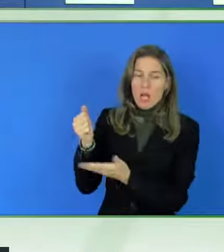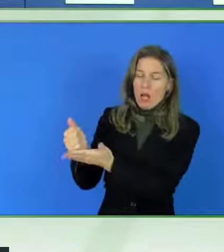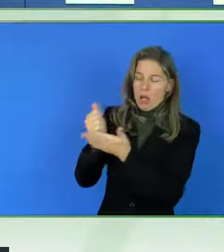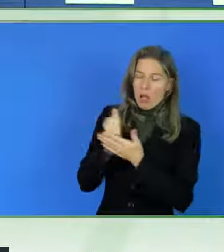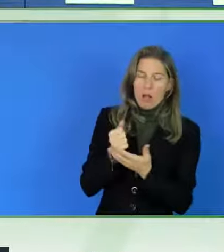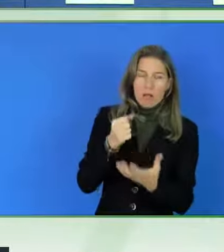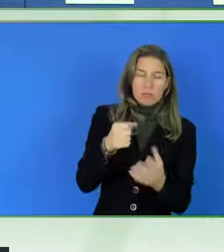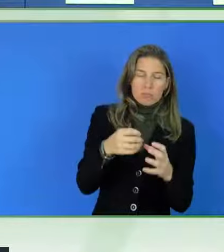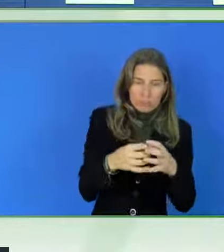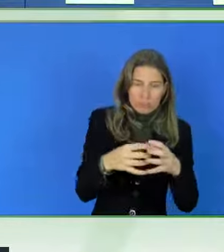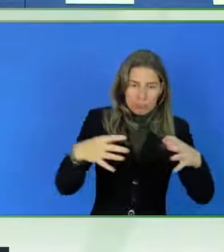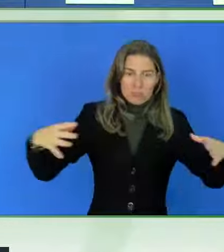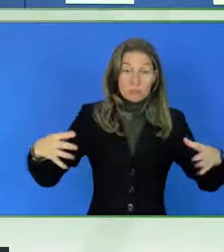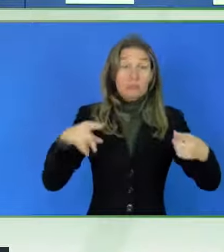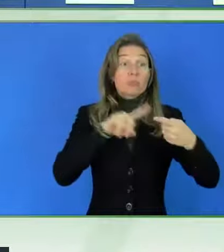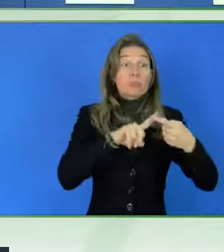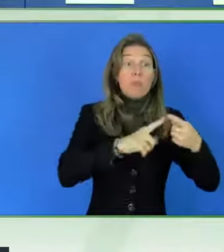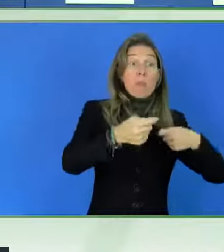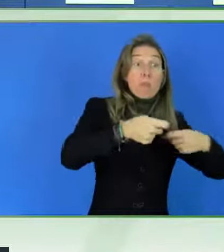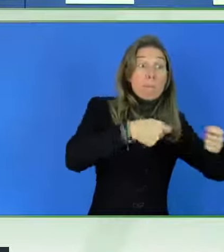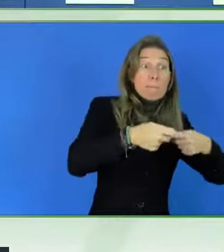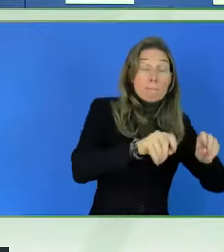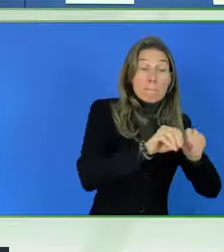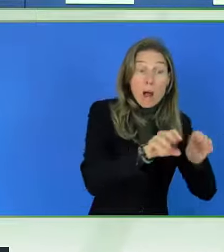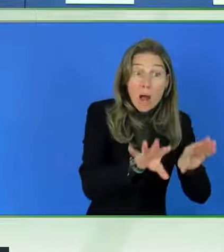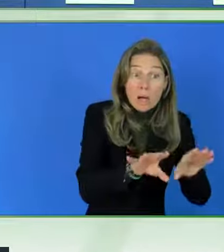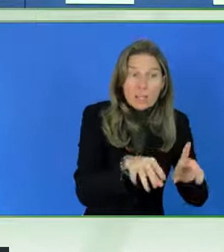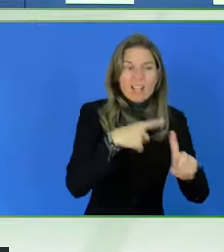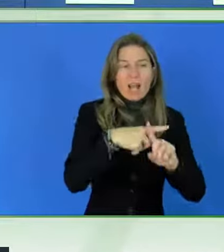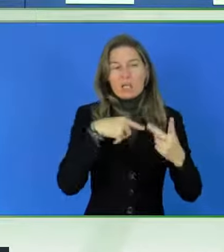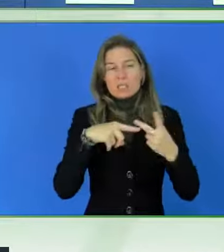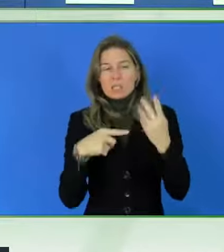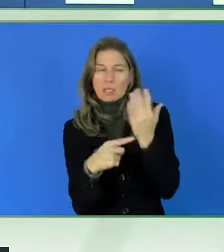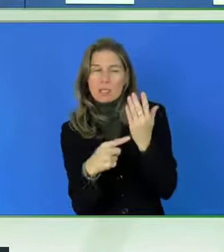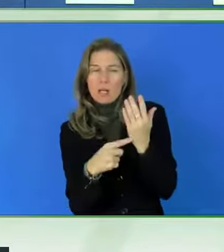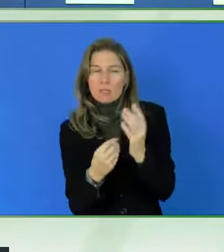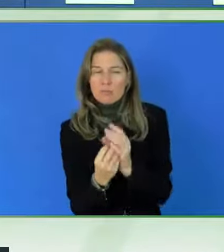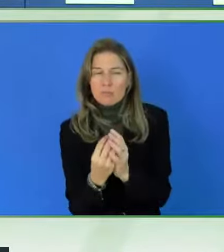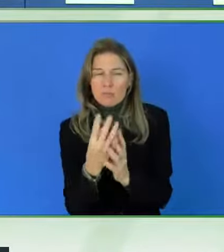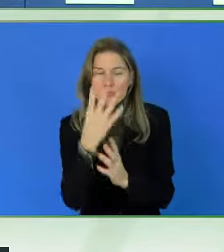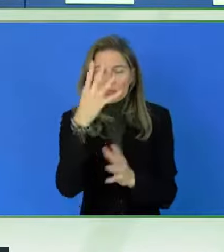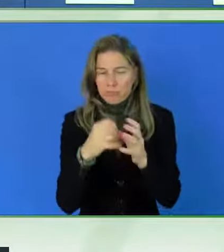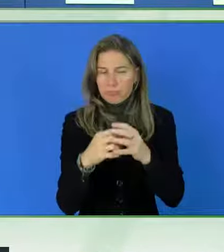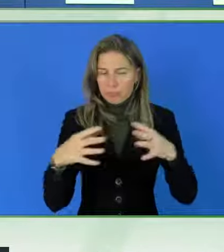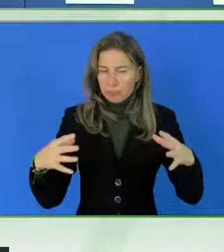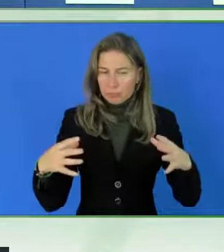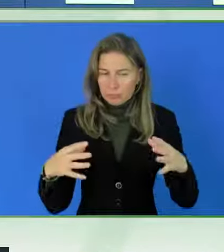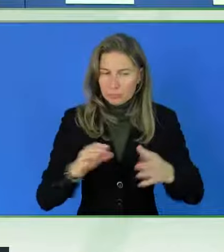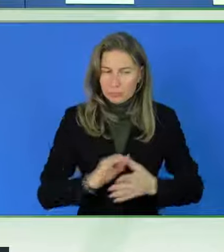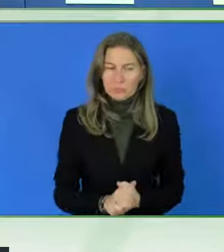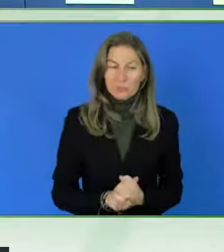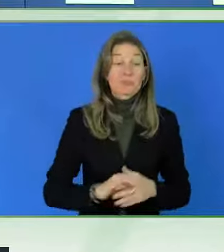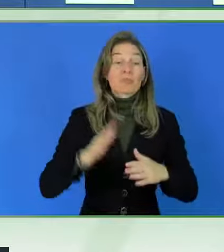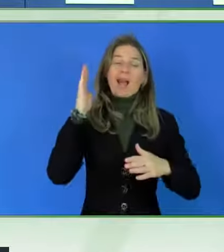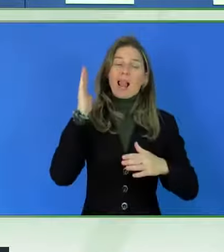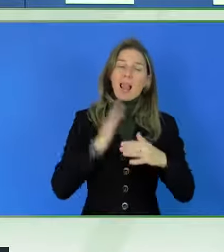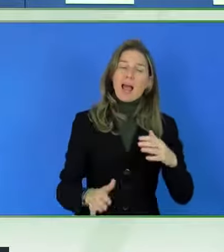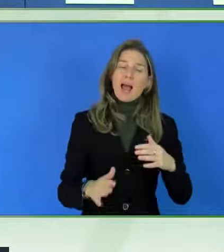technology. And just to finalize, show you the awards that